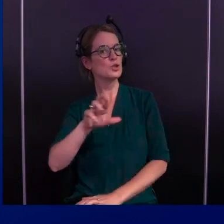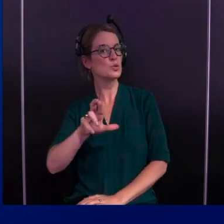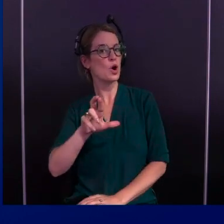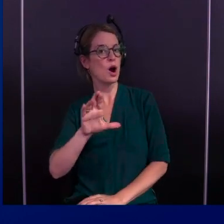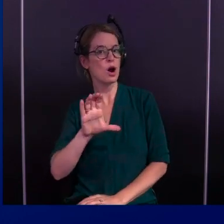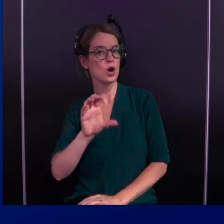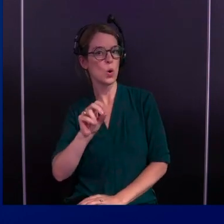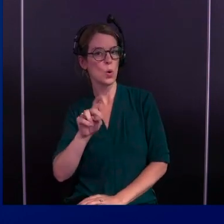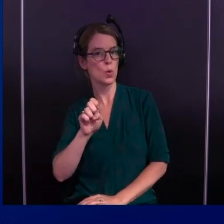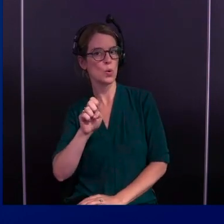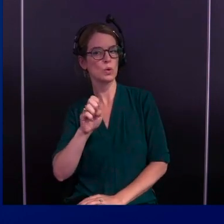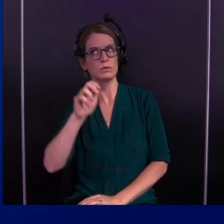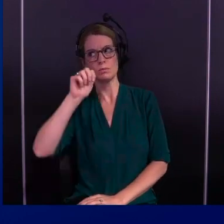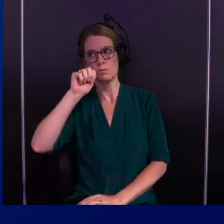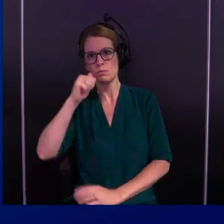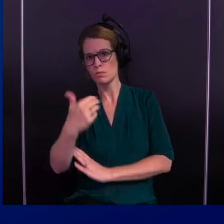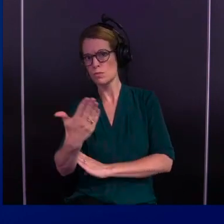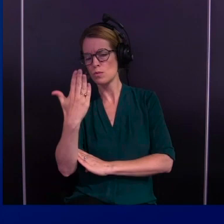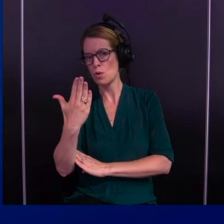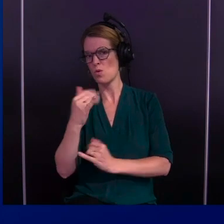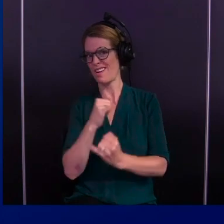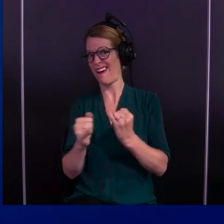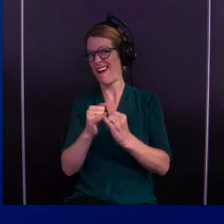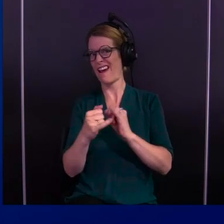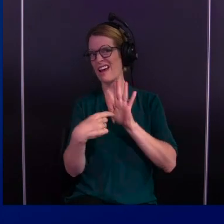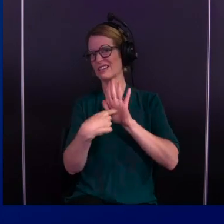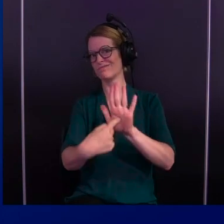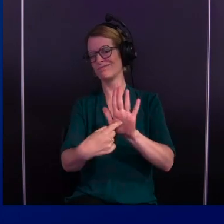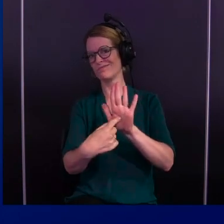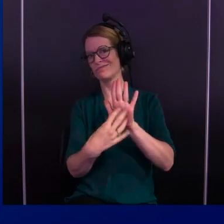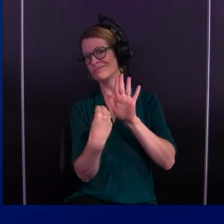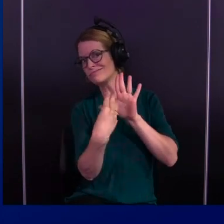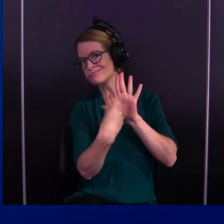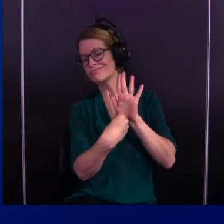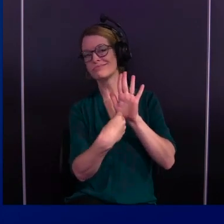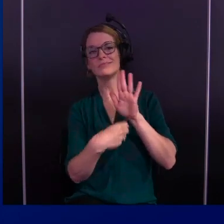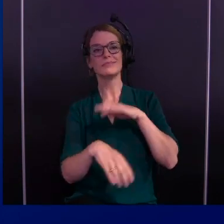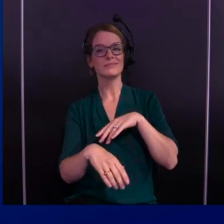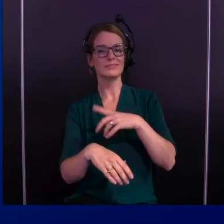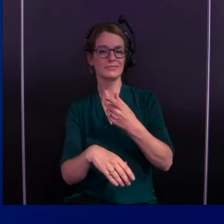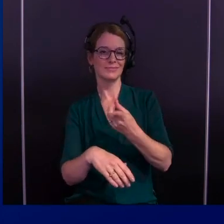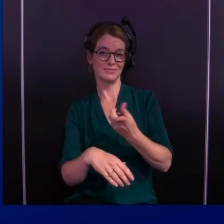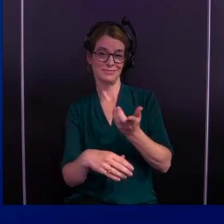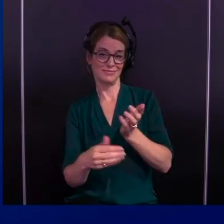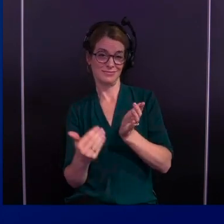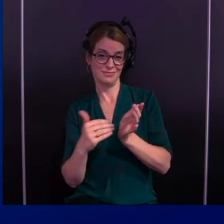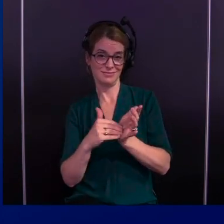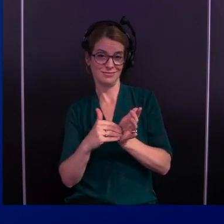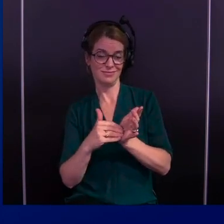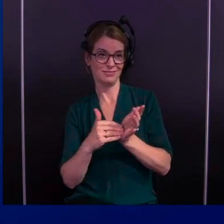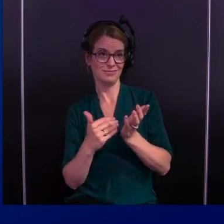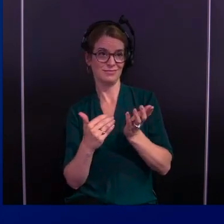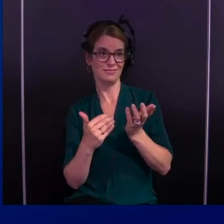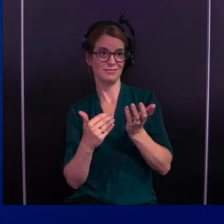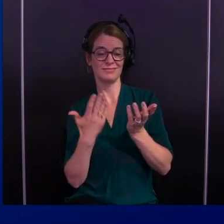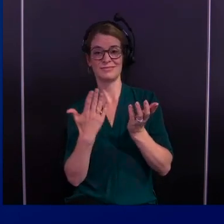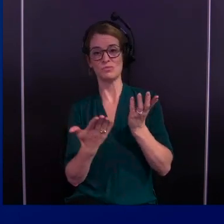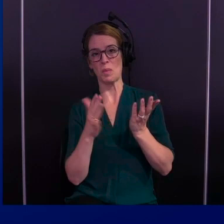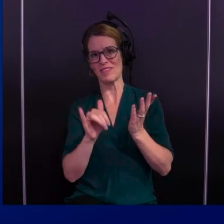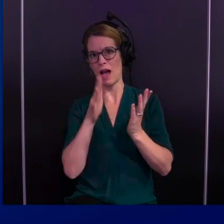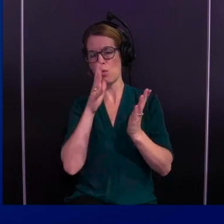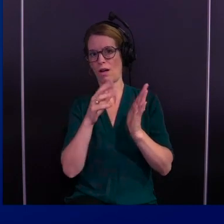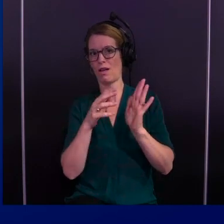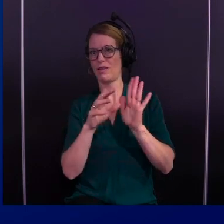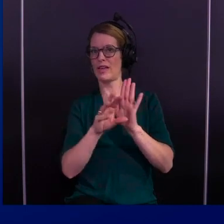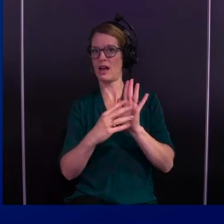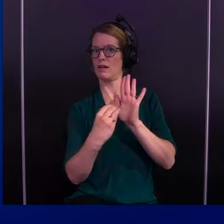session tomorrow morning, which of course, as always, it's probably going to be out there on the tubes. Yep.